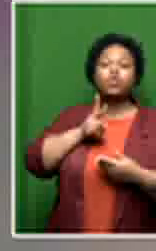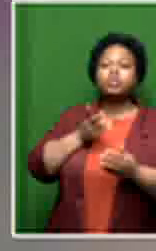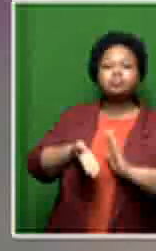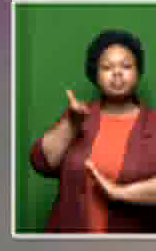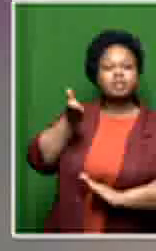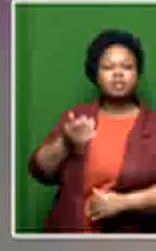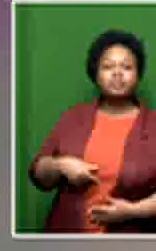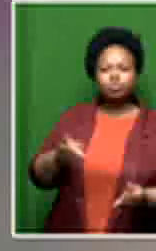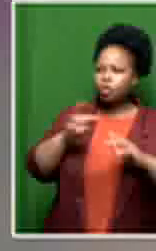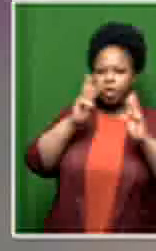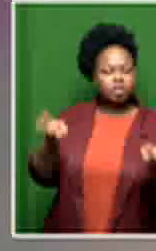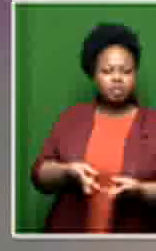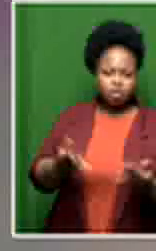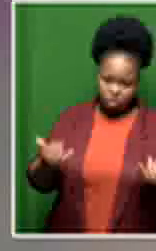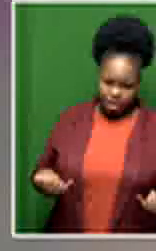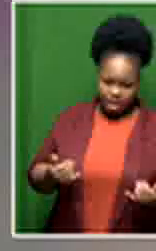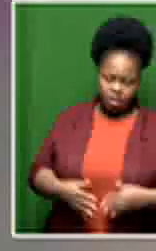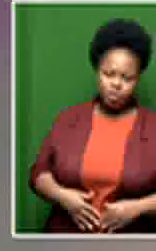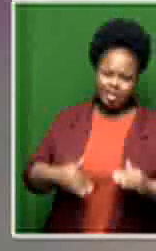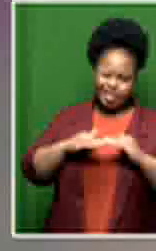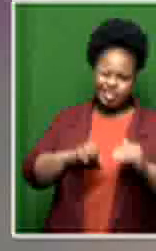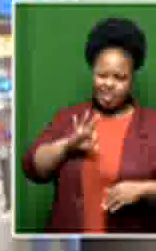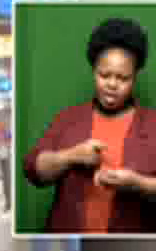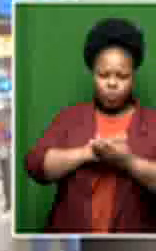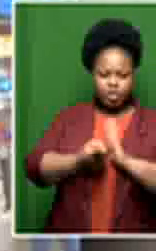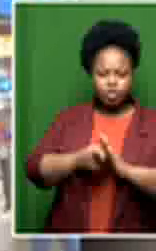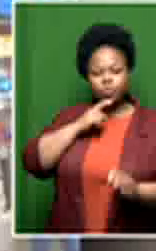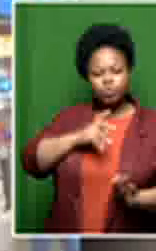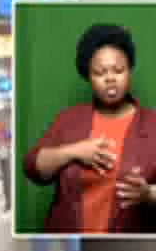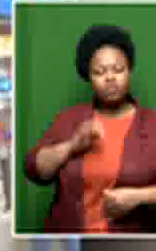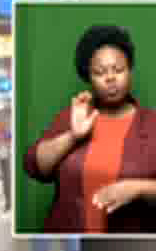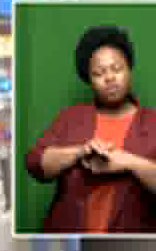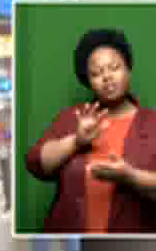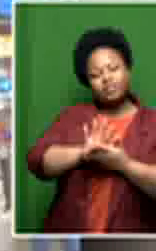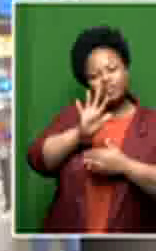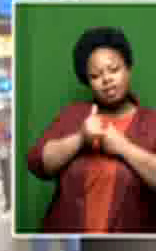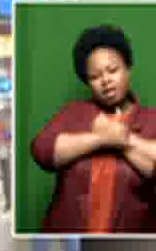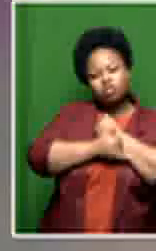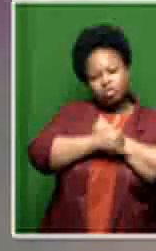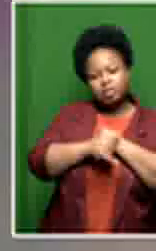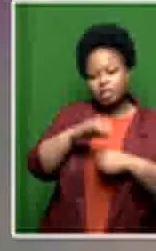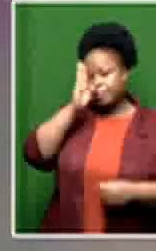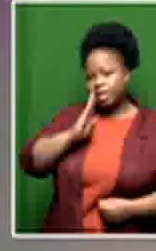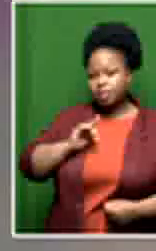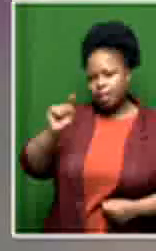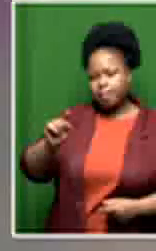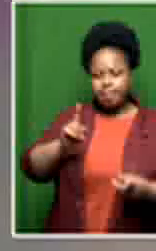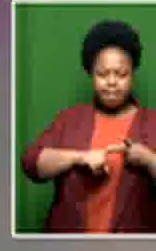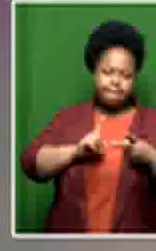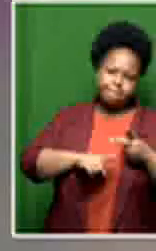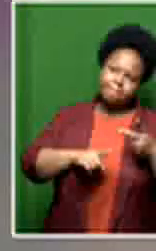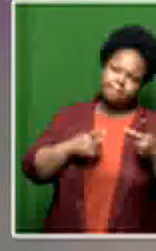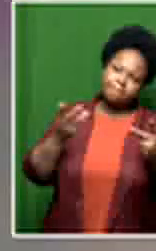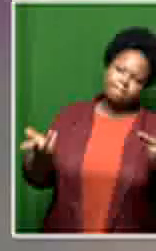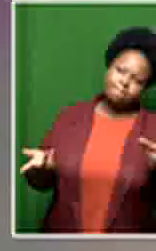status update to the world. And currently, in just 3 weeks, we got users from more than 15 countries, including Brazil,